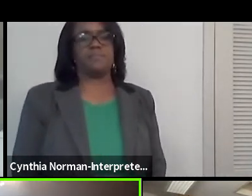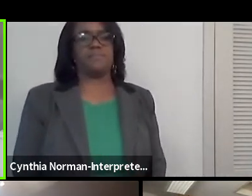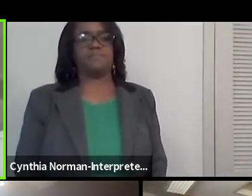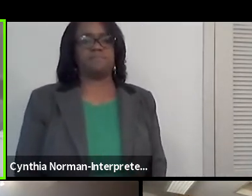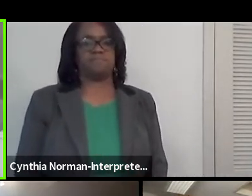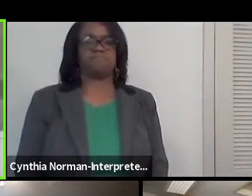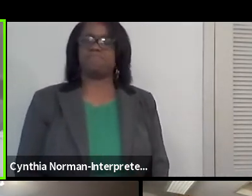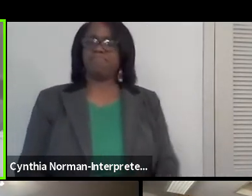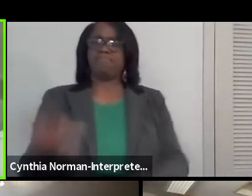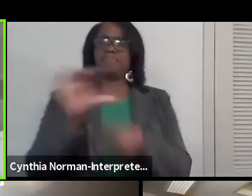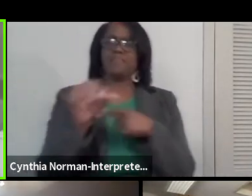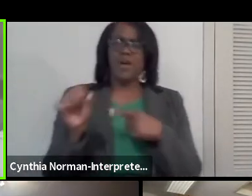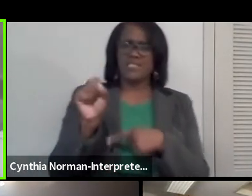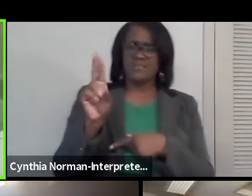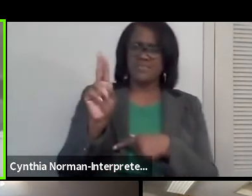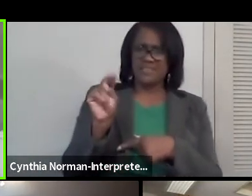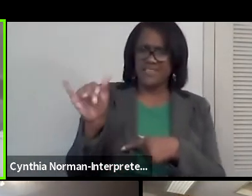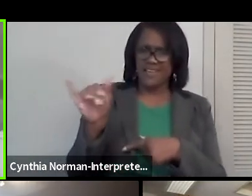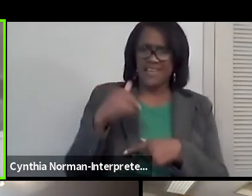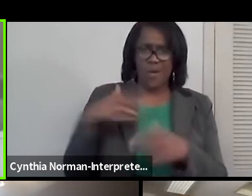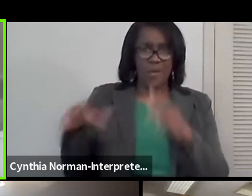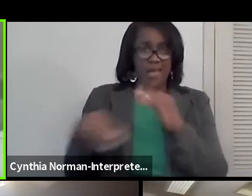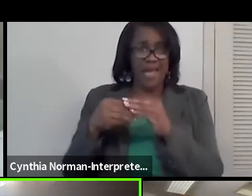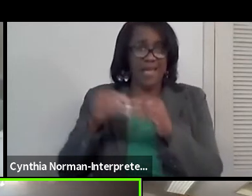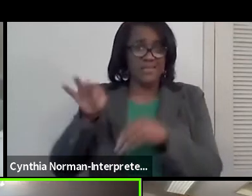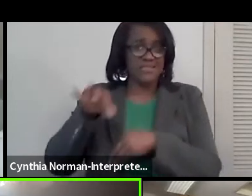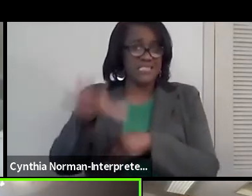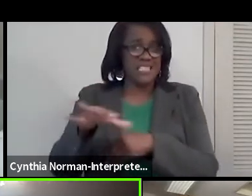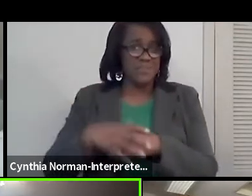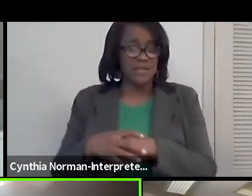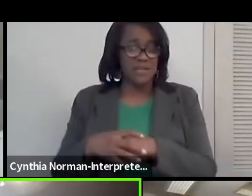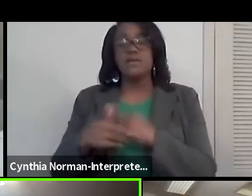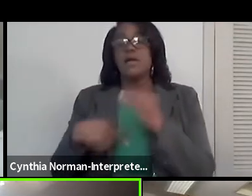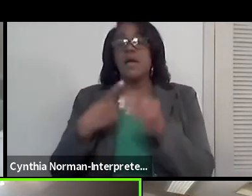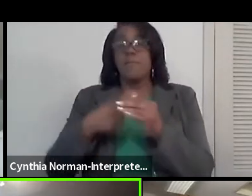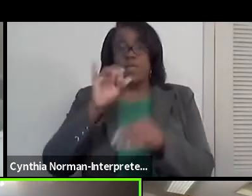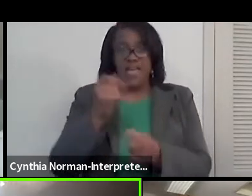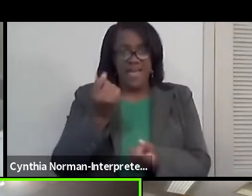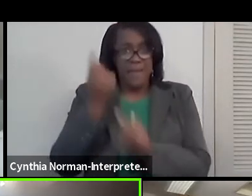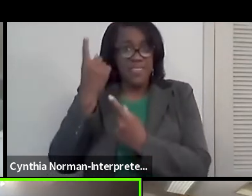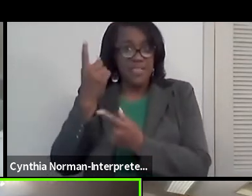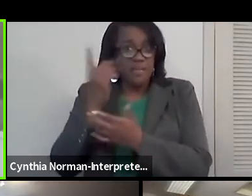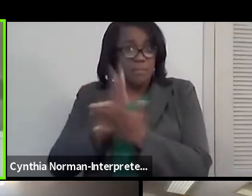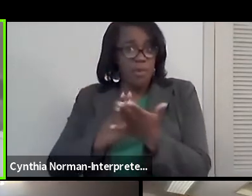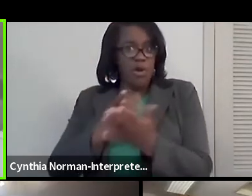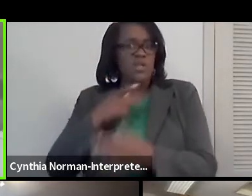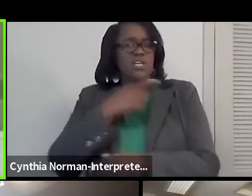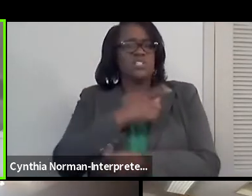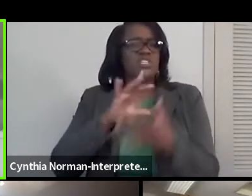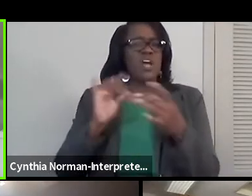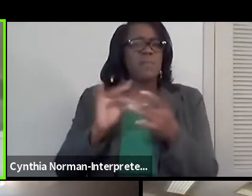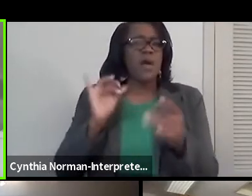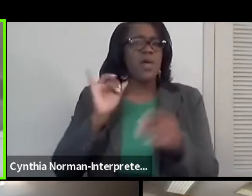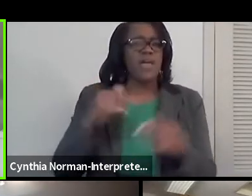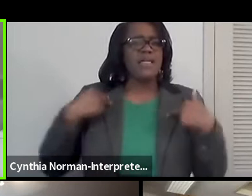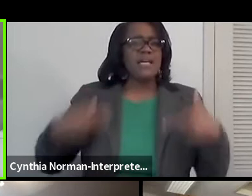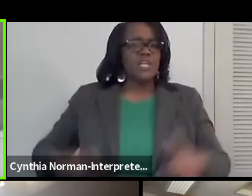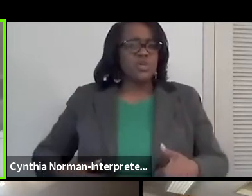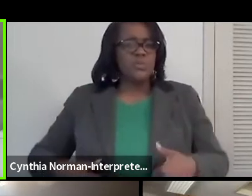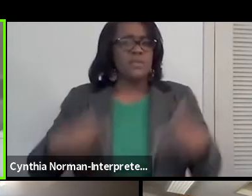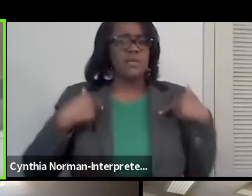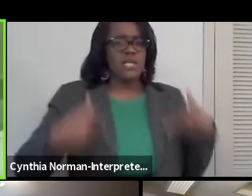That was awesome, Sunny. And I just want to add a tiny tidbit about that empathy part is what she's really touching on there is the human-human